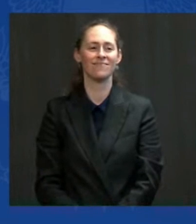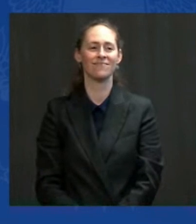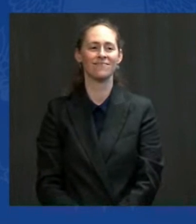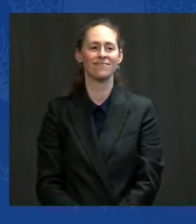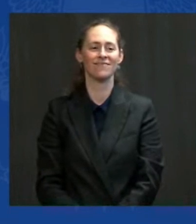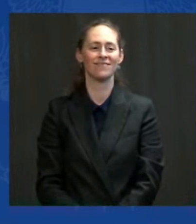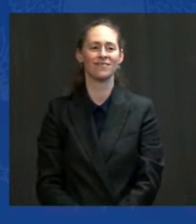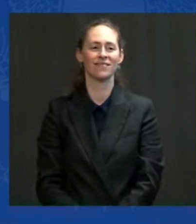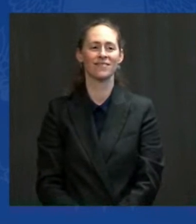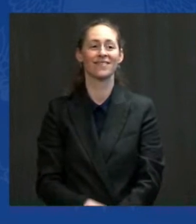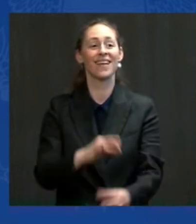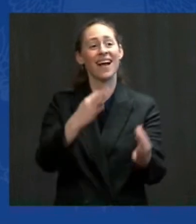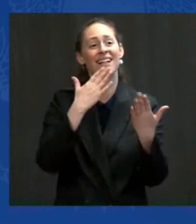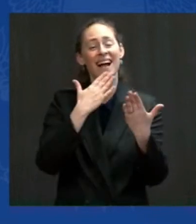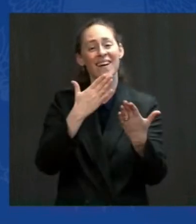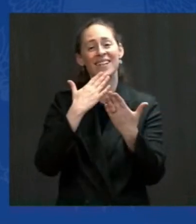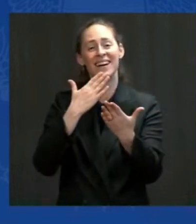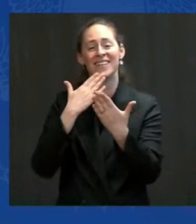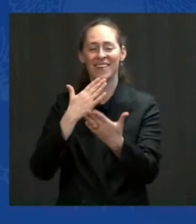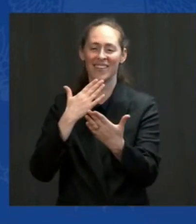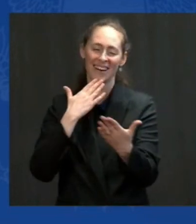Thank you, thank you, thank you.